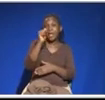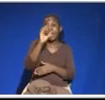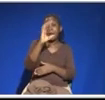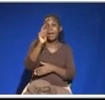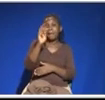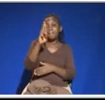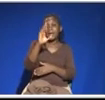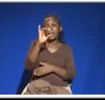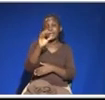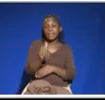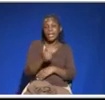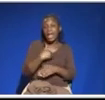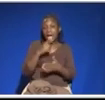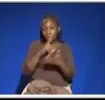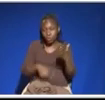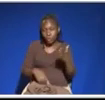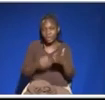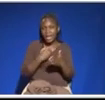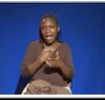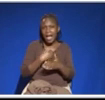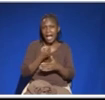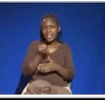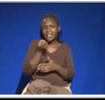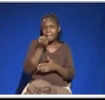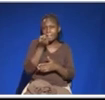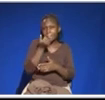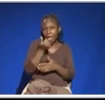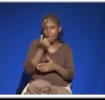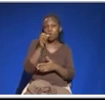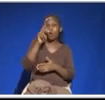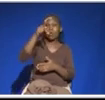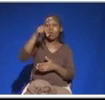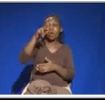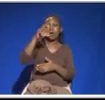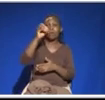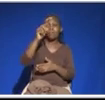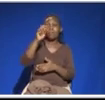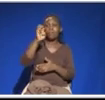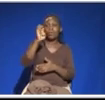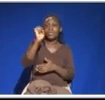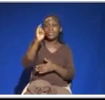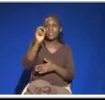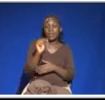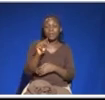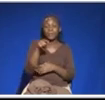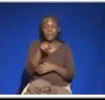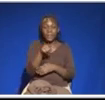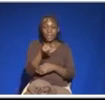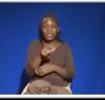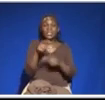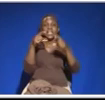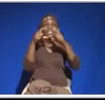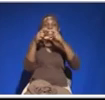a microprotein, or the mucoprotein, and this cell wall gives the